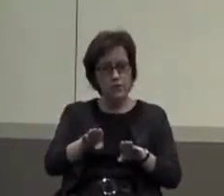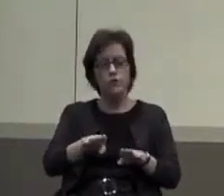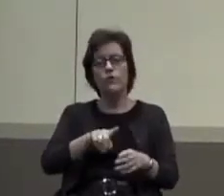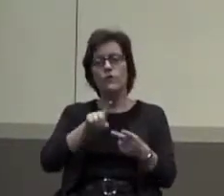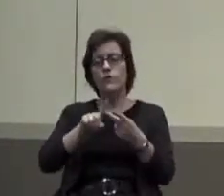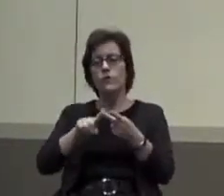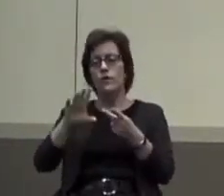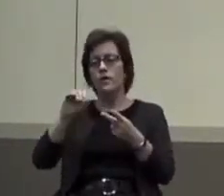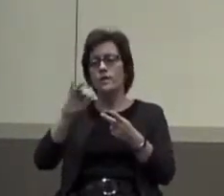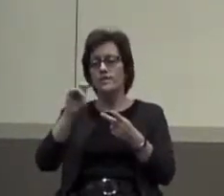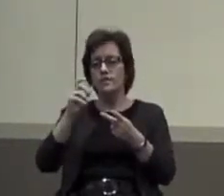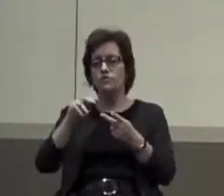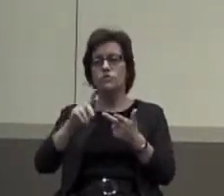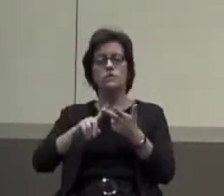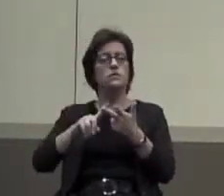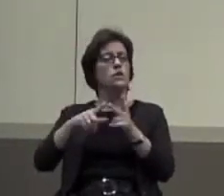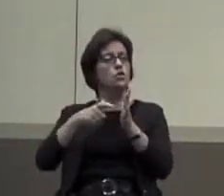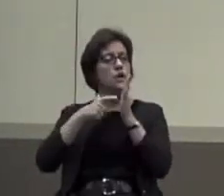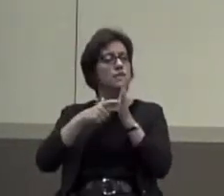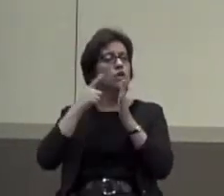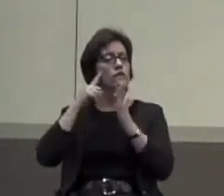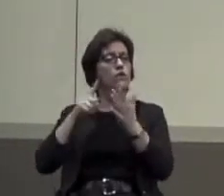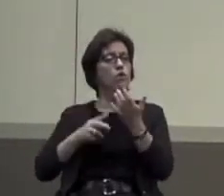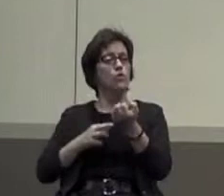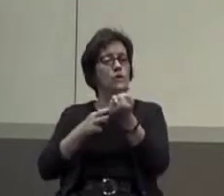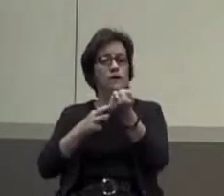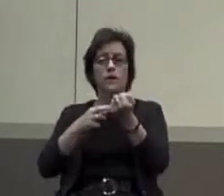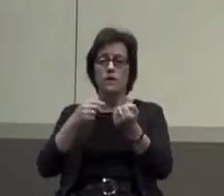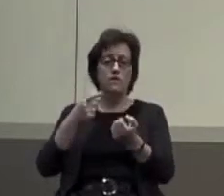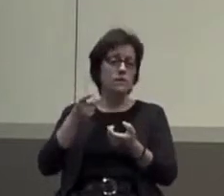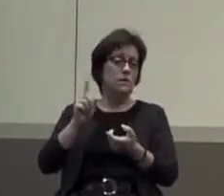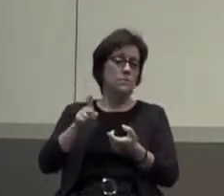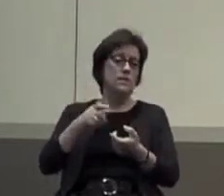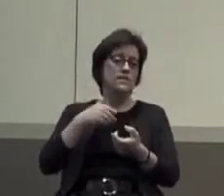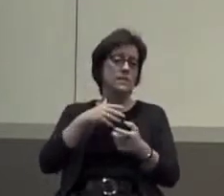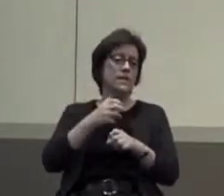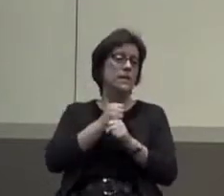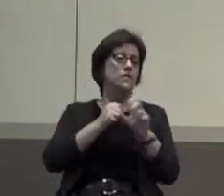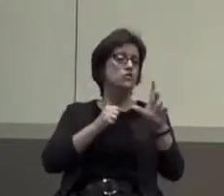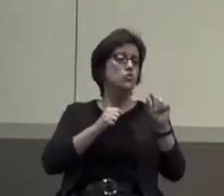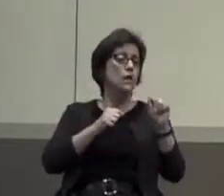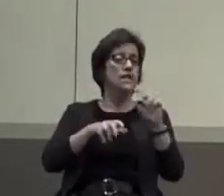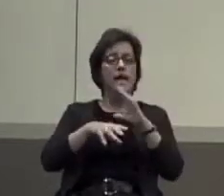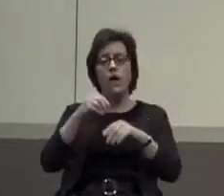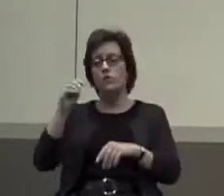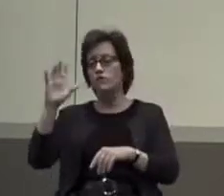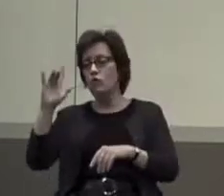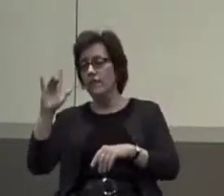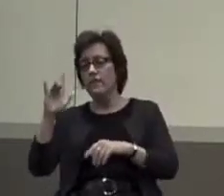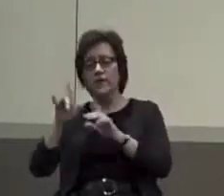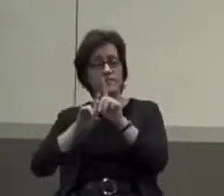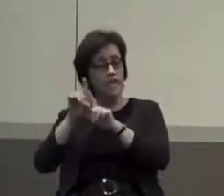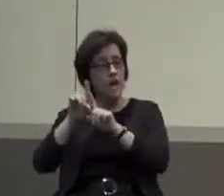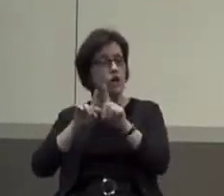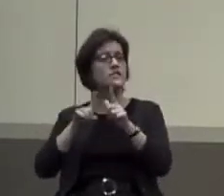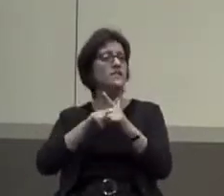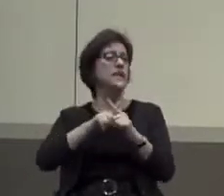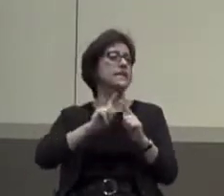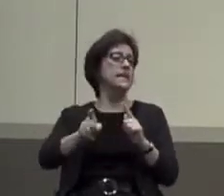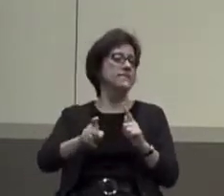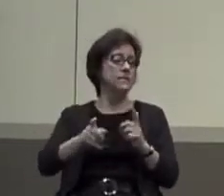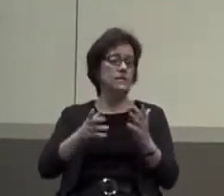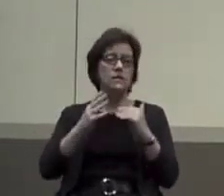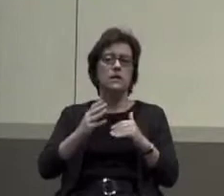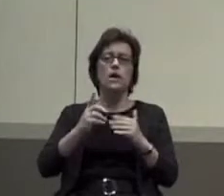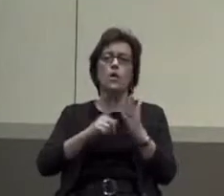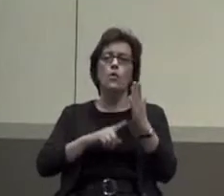what are the criteria for reinforcement, so whether they need to have 20 out of 25 stars, and then what is the actual